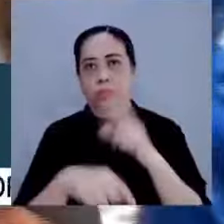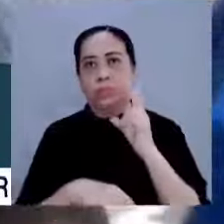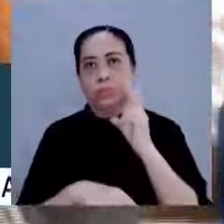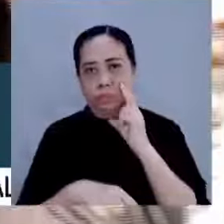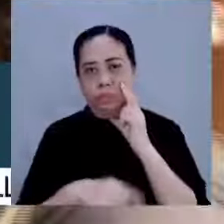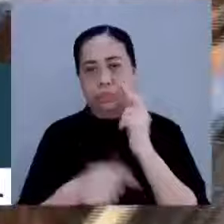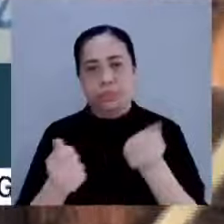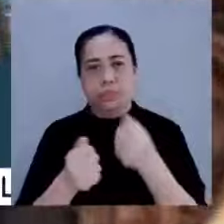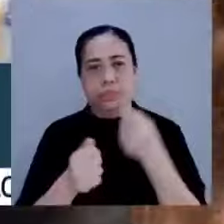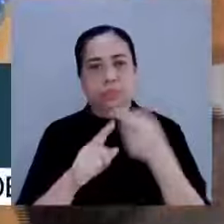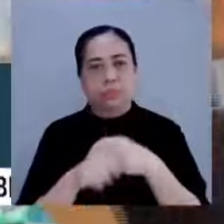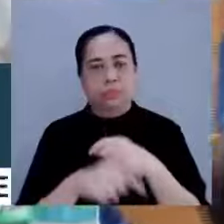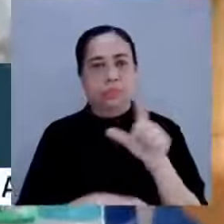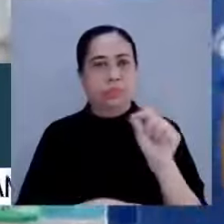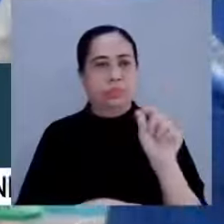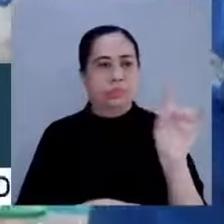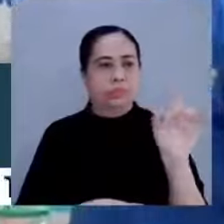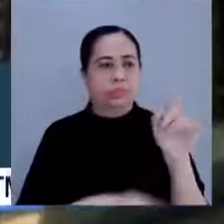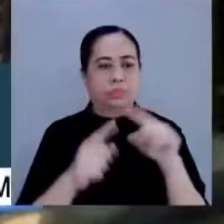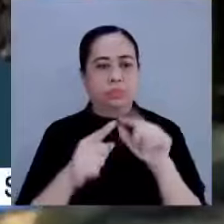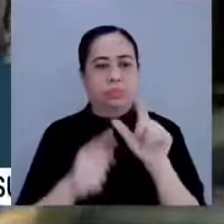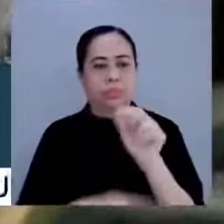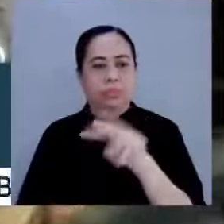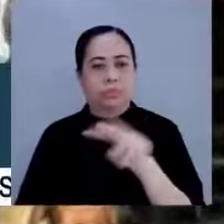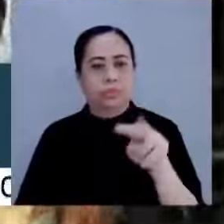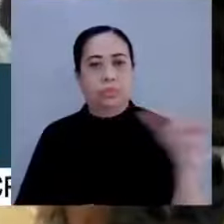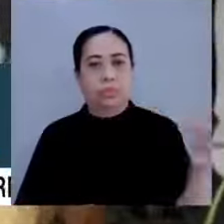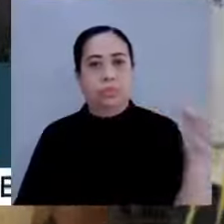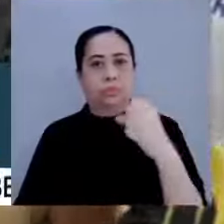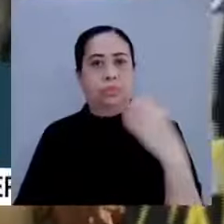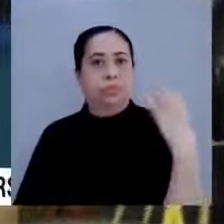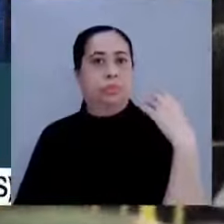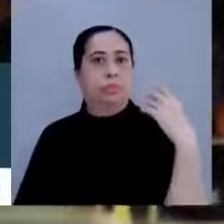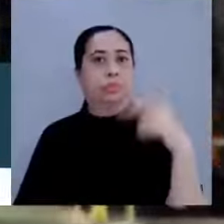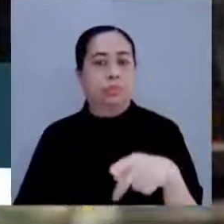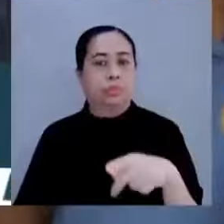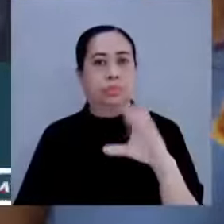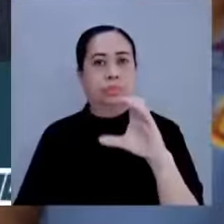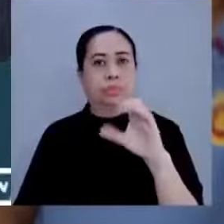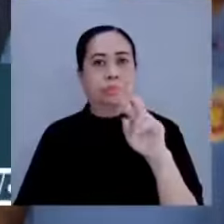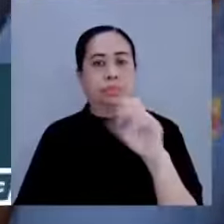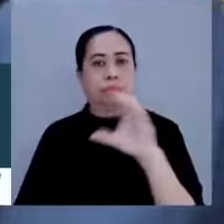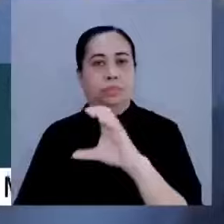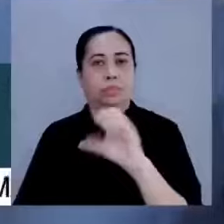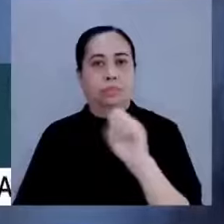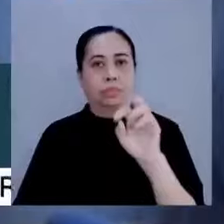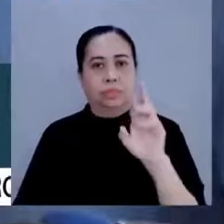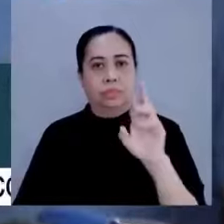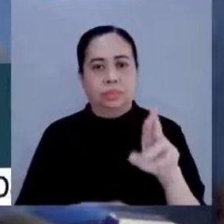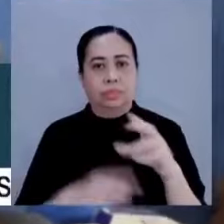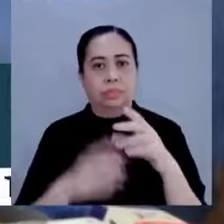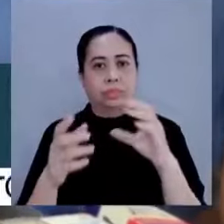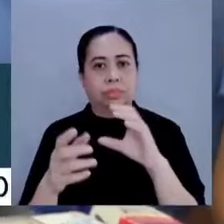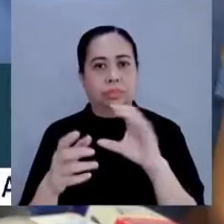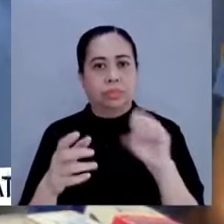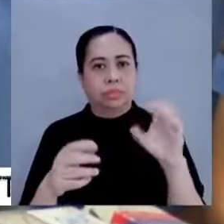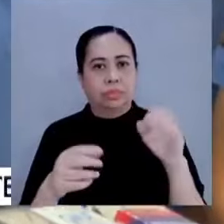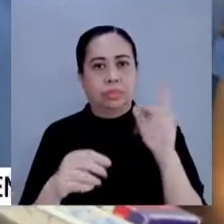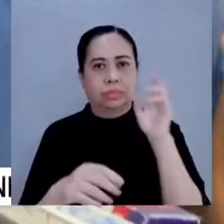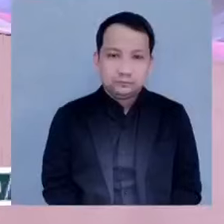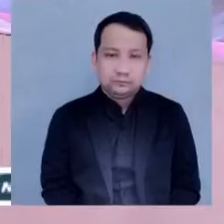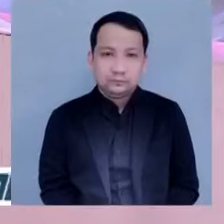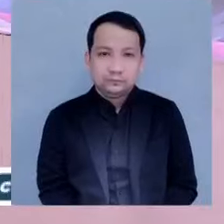from 2018 to 2022. He was appointed chairman of the Civil Service Commission shortly after, until his resignation last